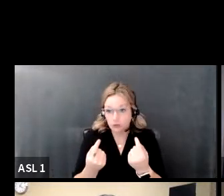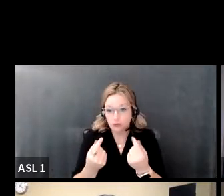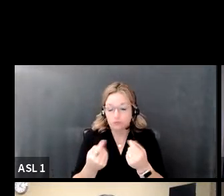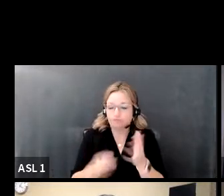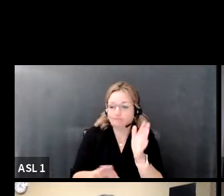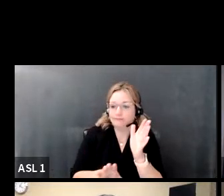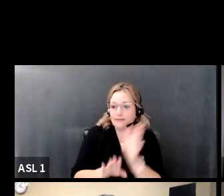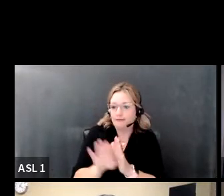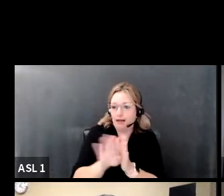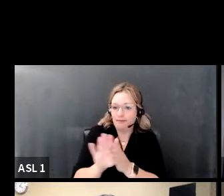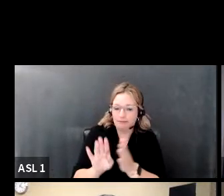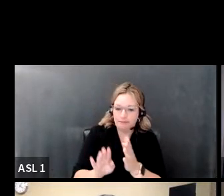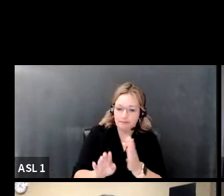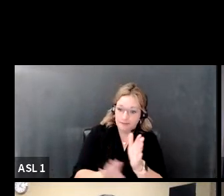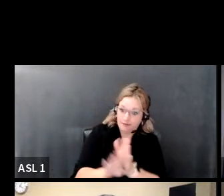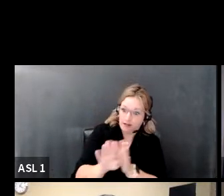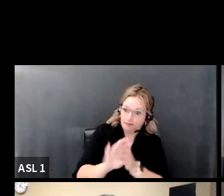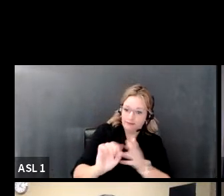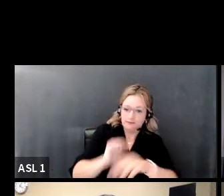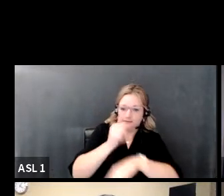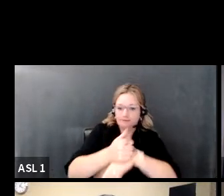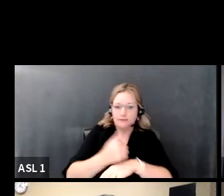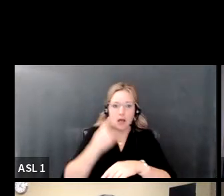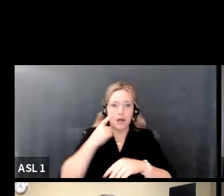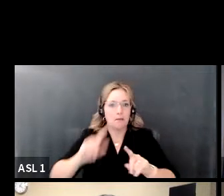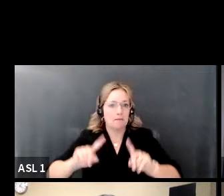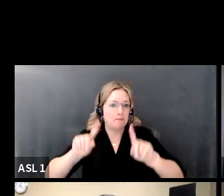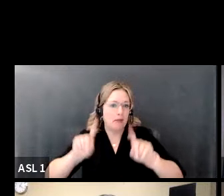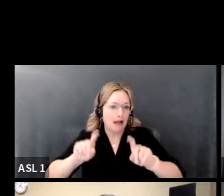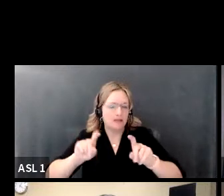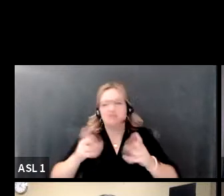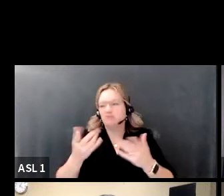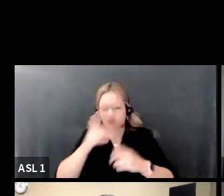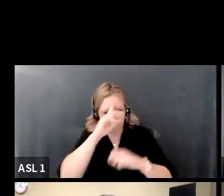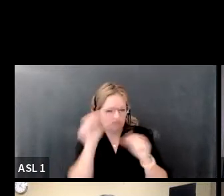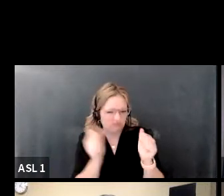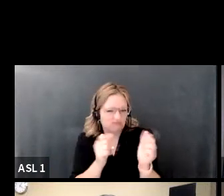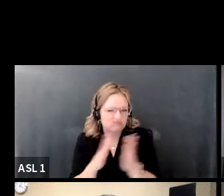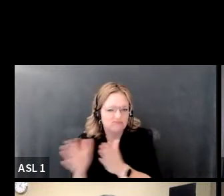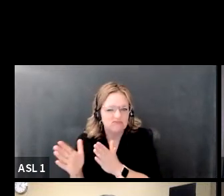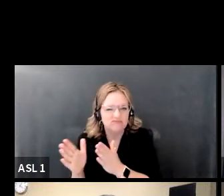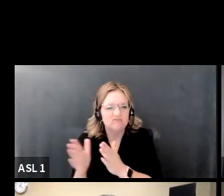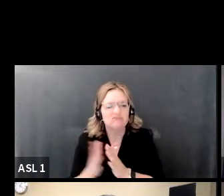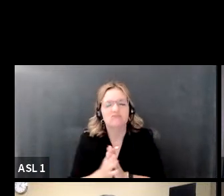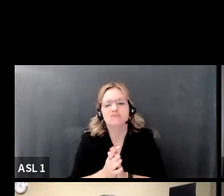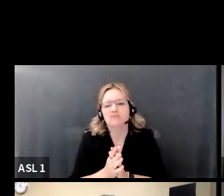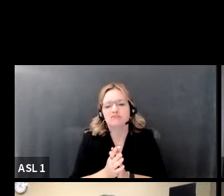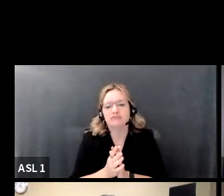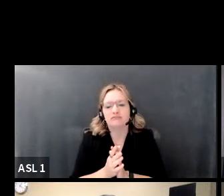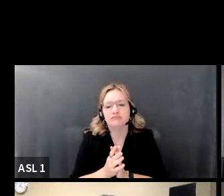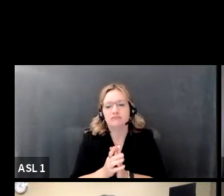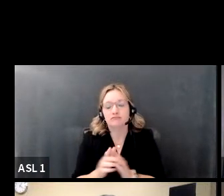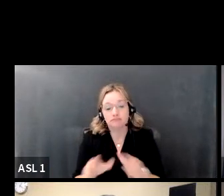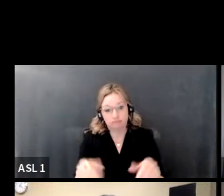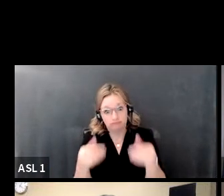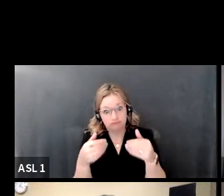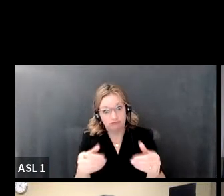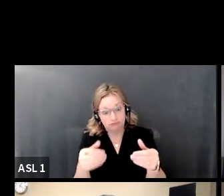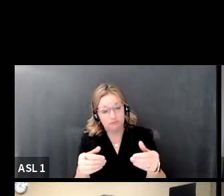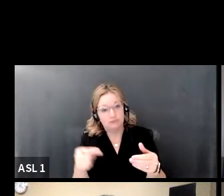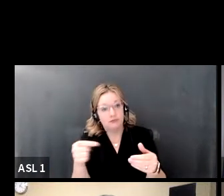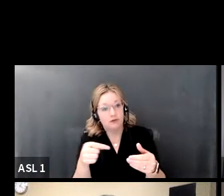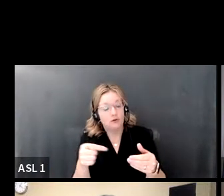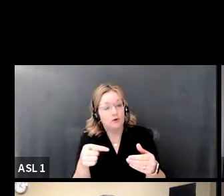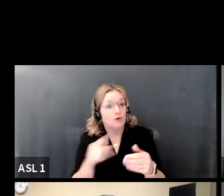develop and implement a pilot or or a strategy um this report was undertaken at the same